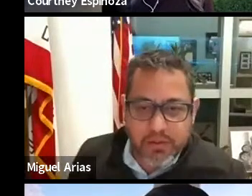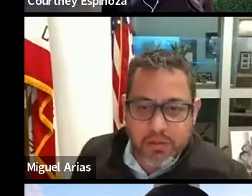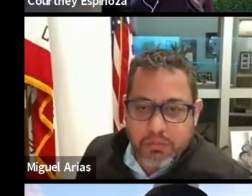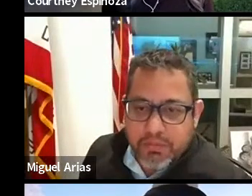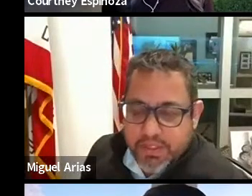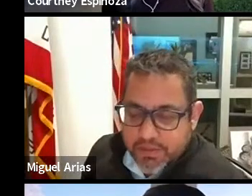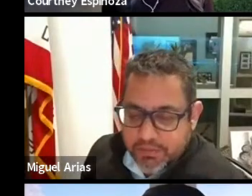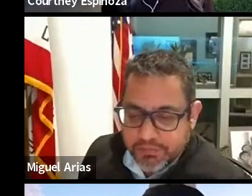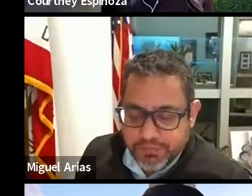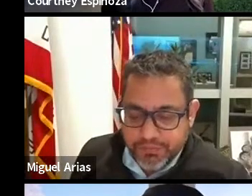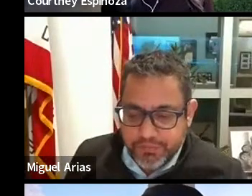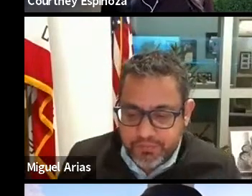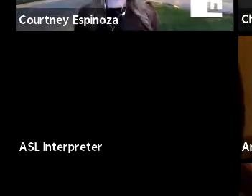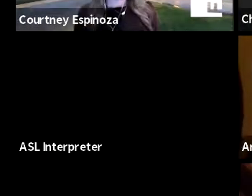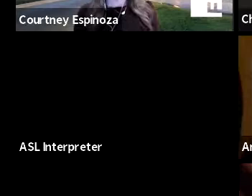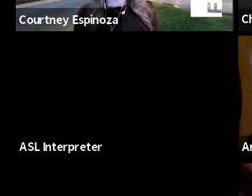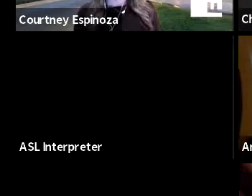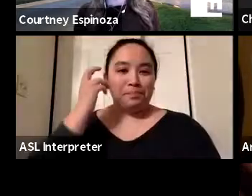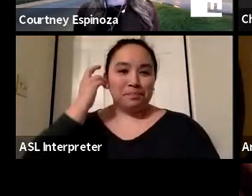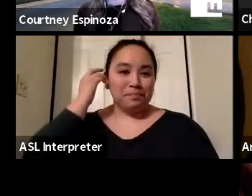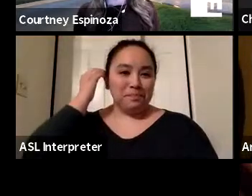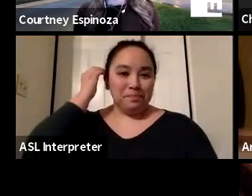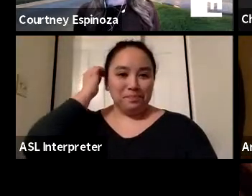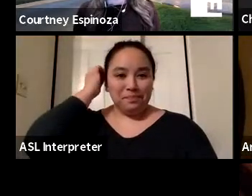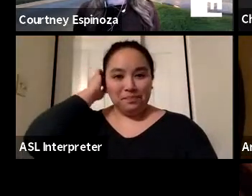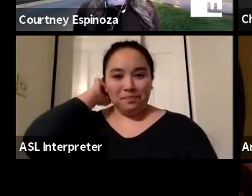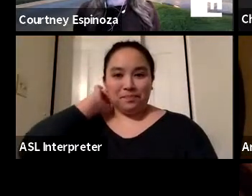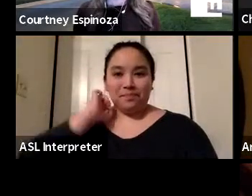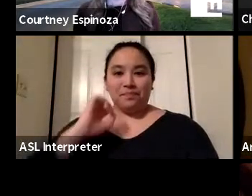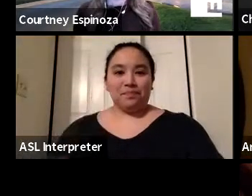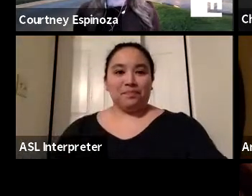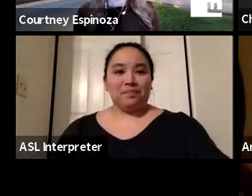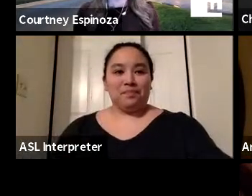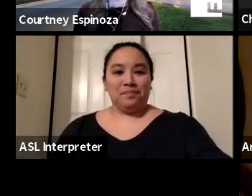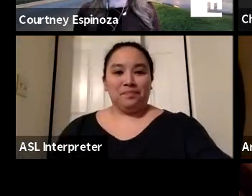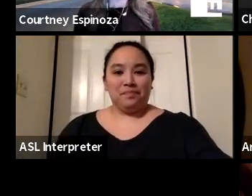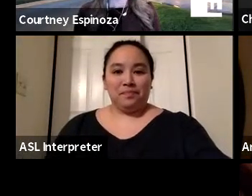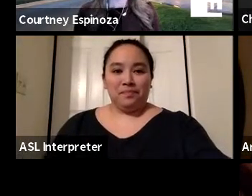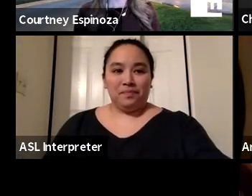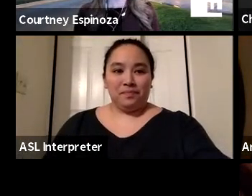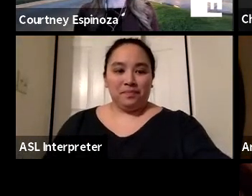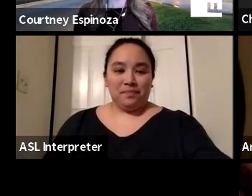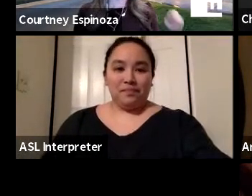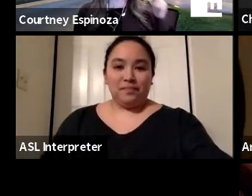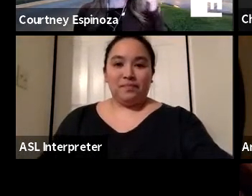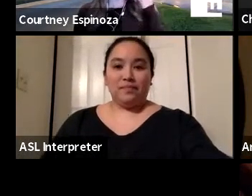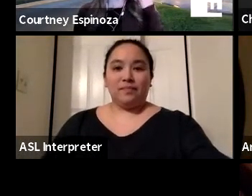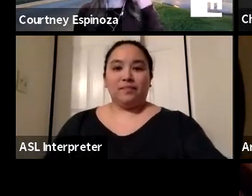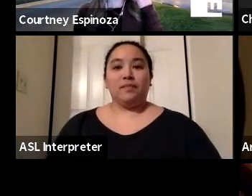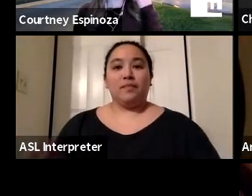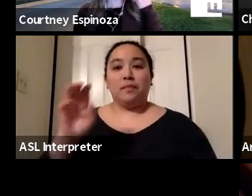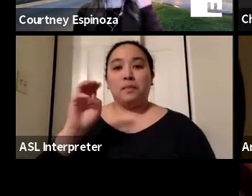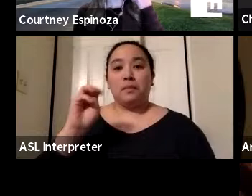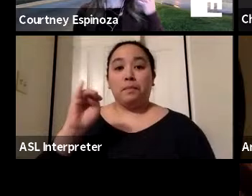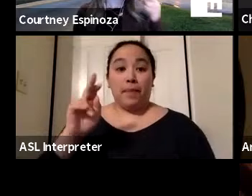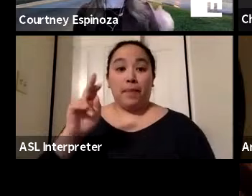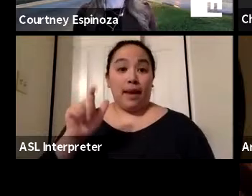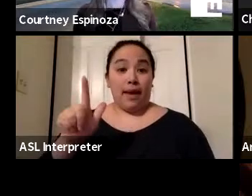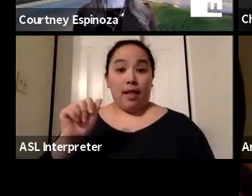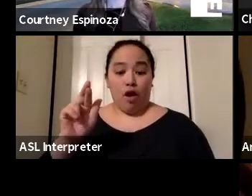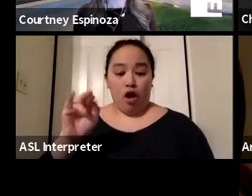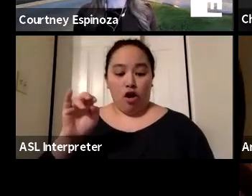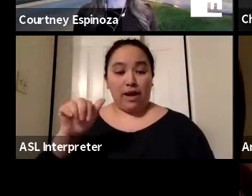now. So Perfect. have fun. Thank you, Gavin. Thank you, Gavin. All right, TCC committee, we